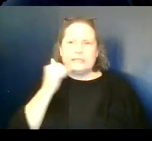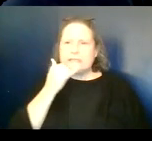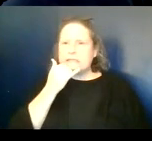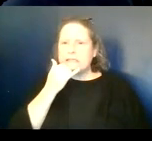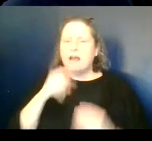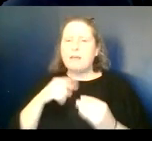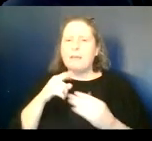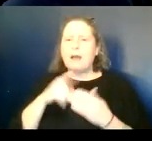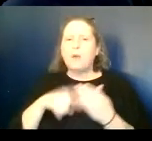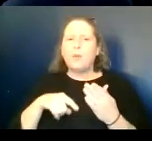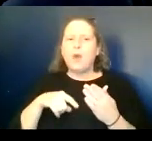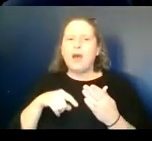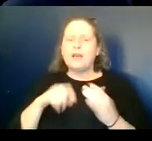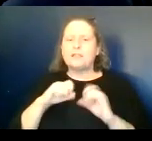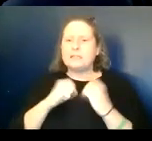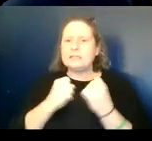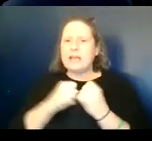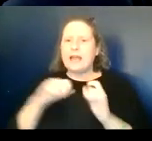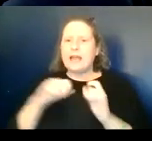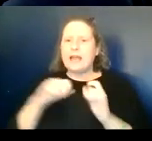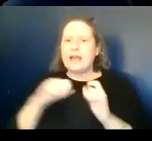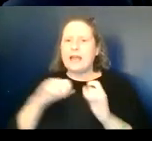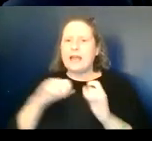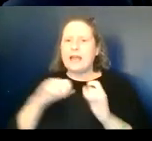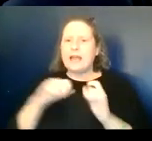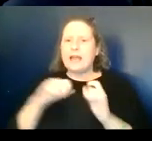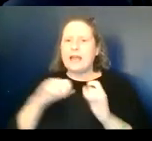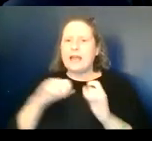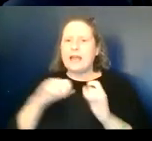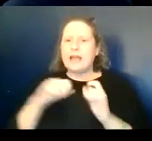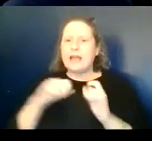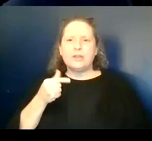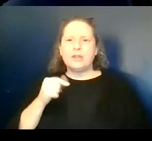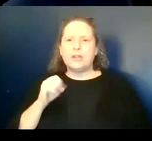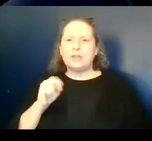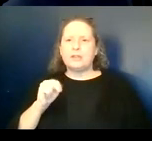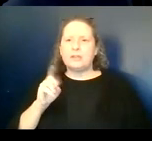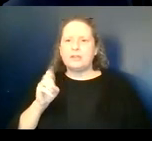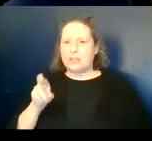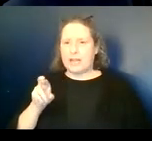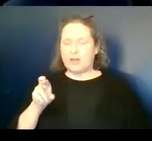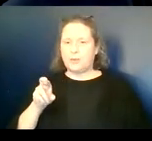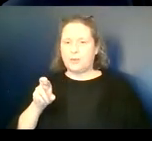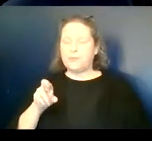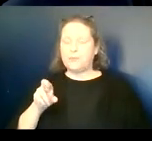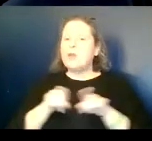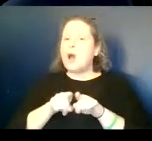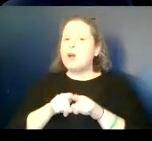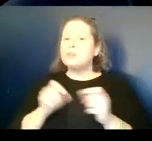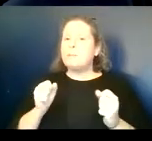Also, many people with developmental disabilities who identify as LGBTQ plus